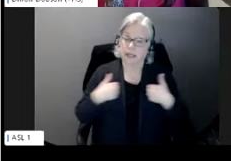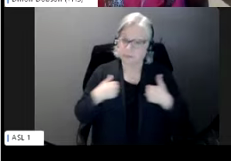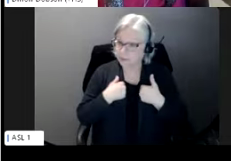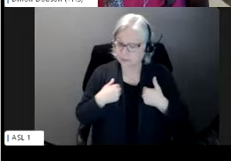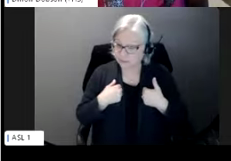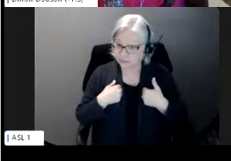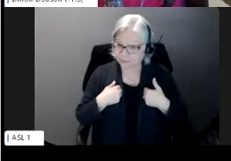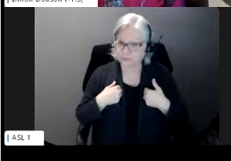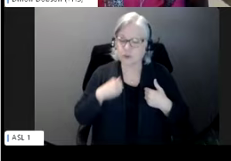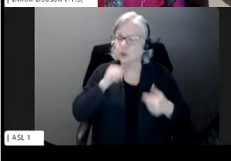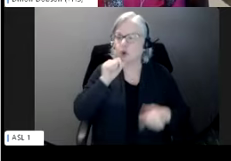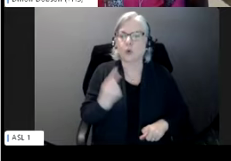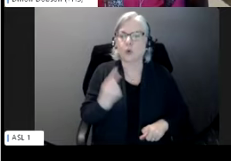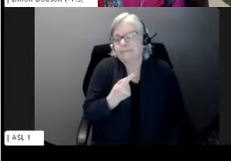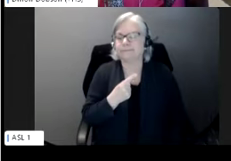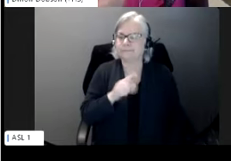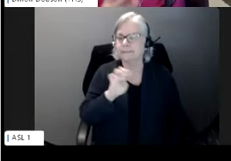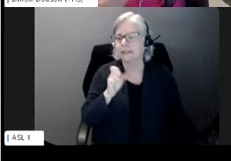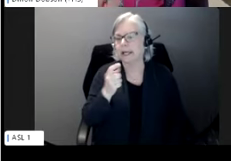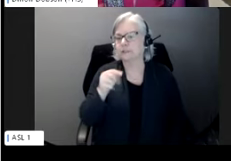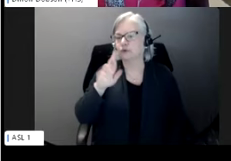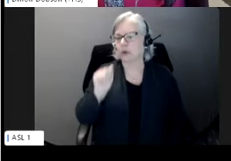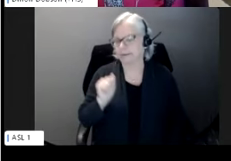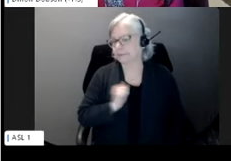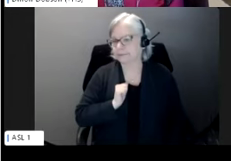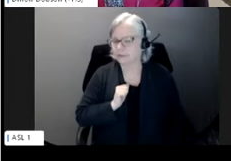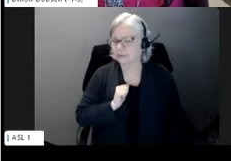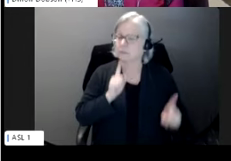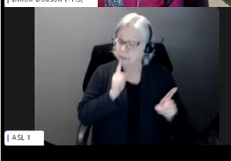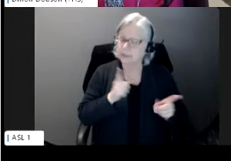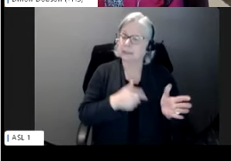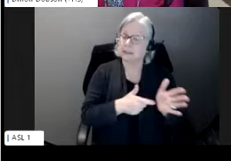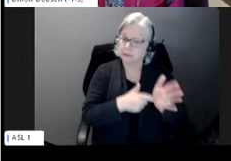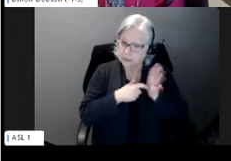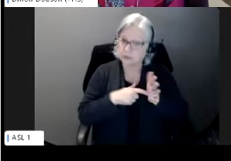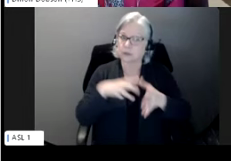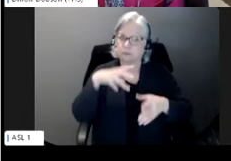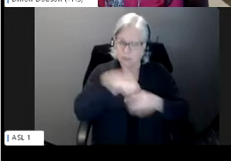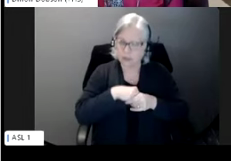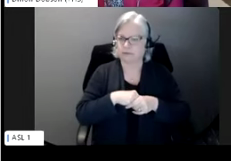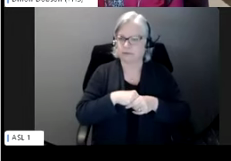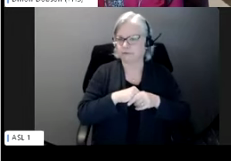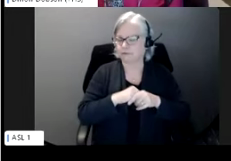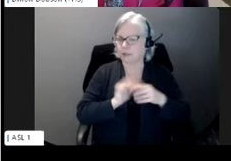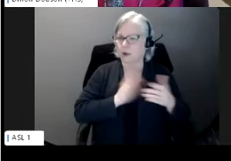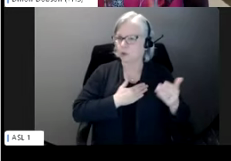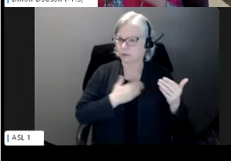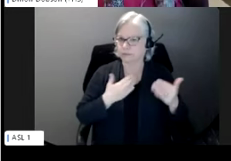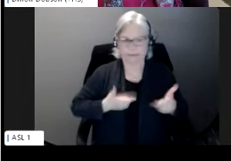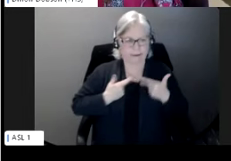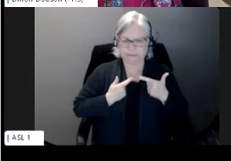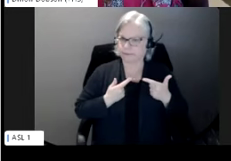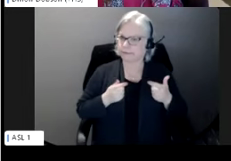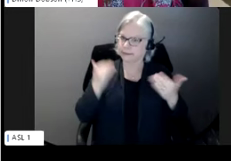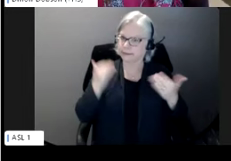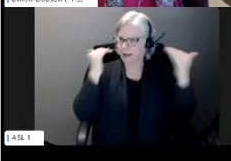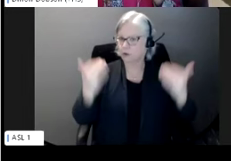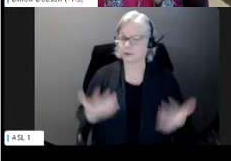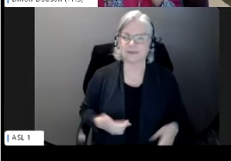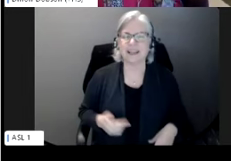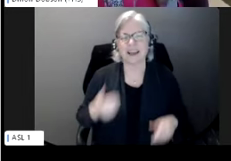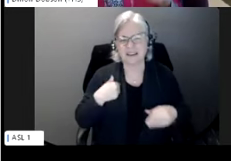as extras to people that love them. They're actually essential parts of our adult lives. I have this little video,